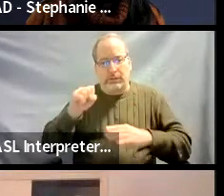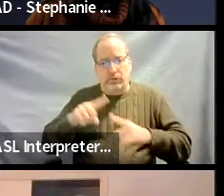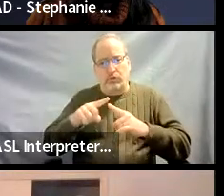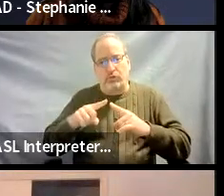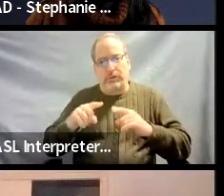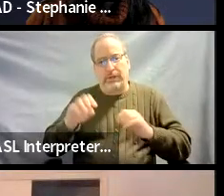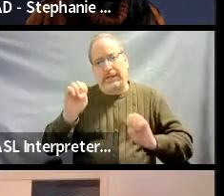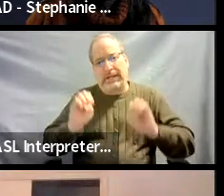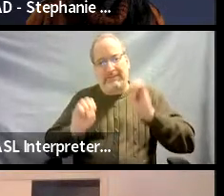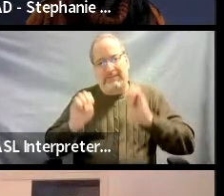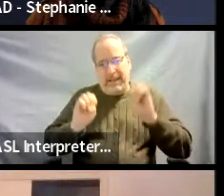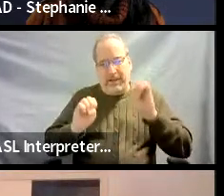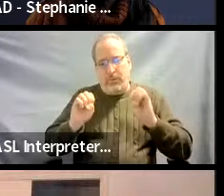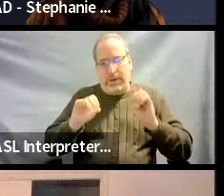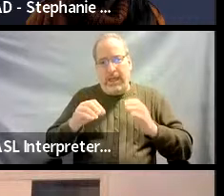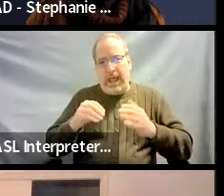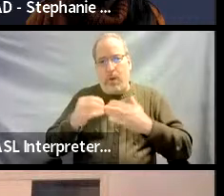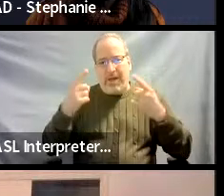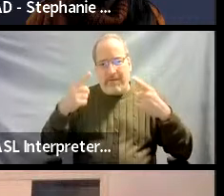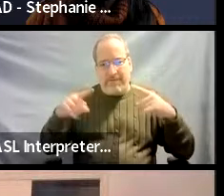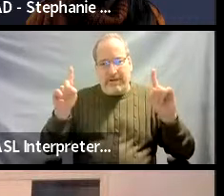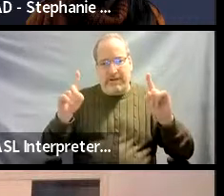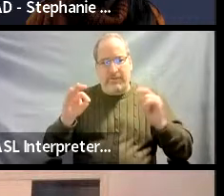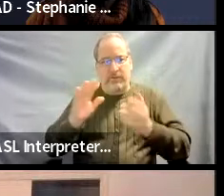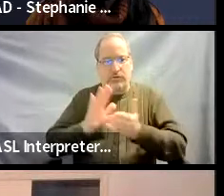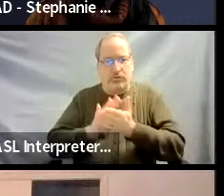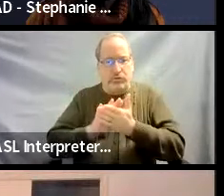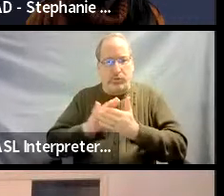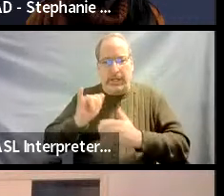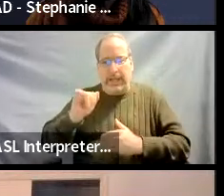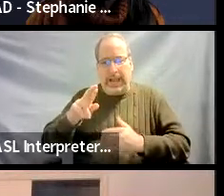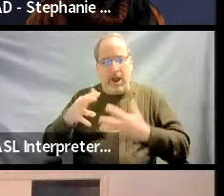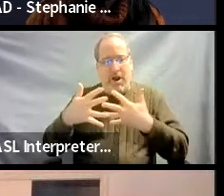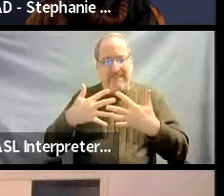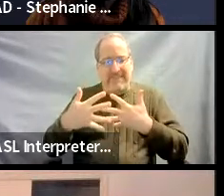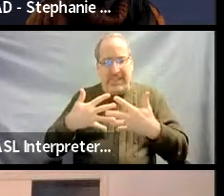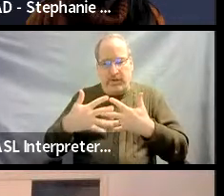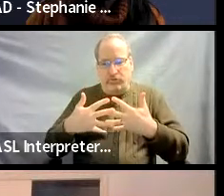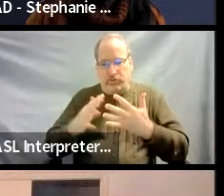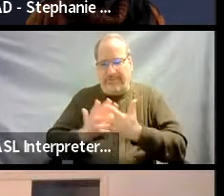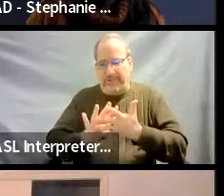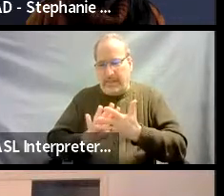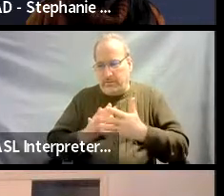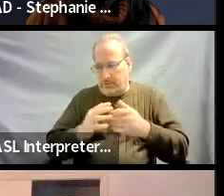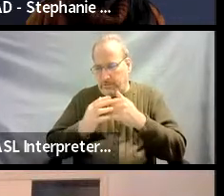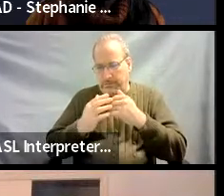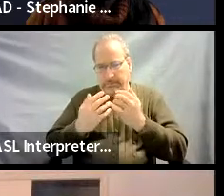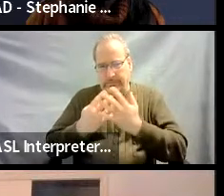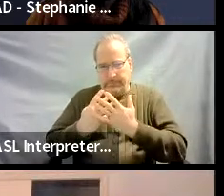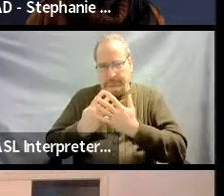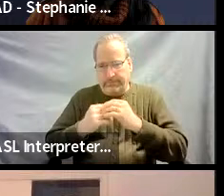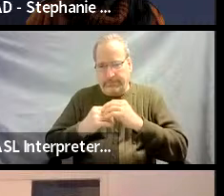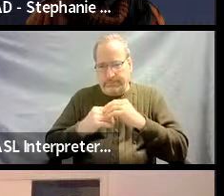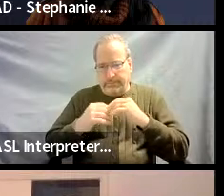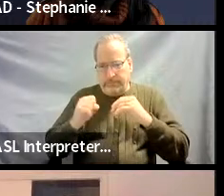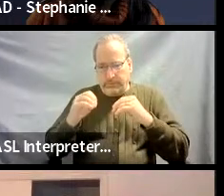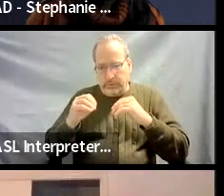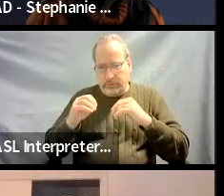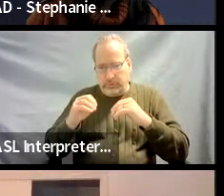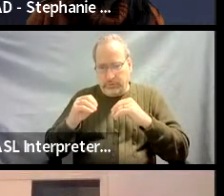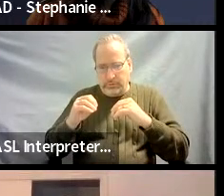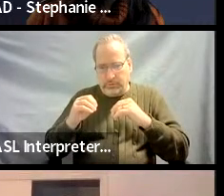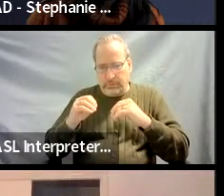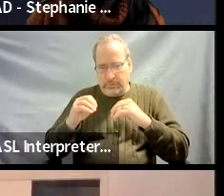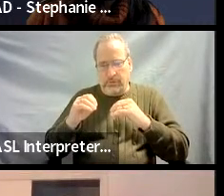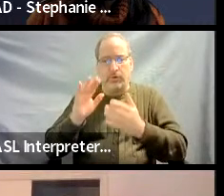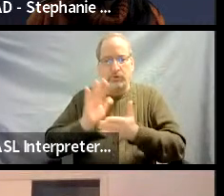the effectiveness of school air filtration at reducing those exposures. So the study